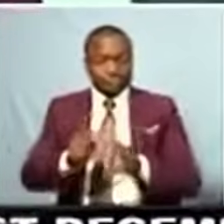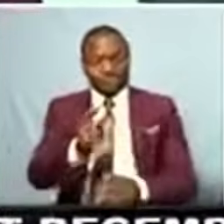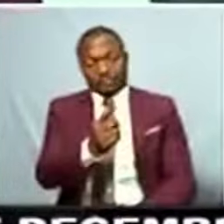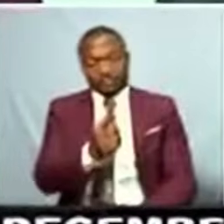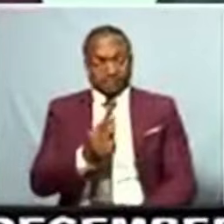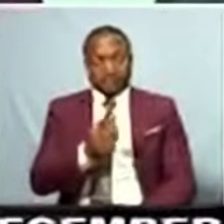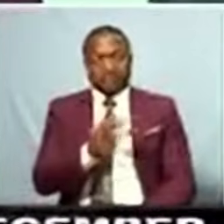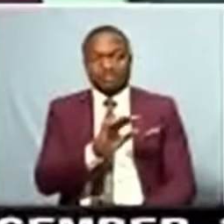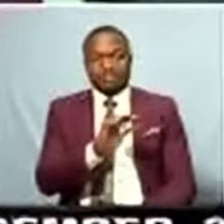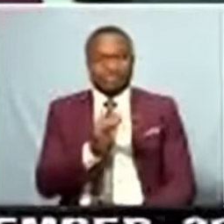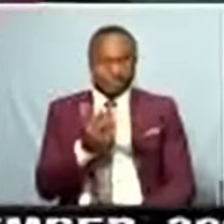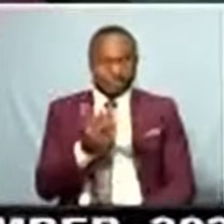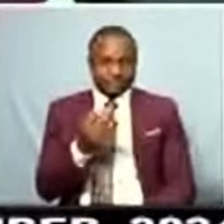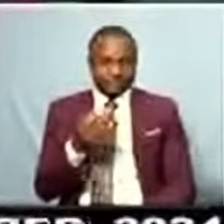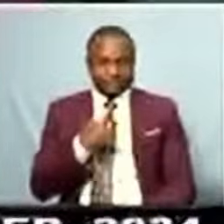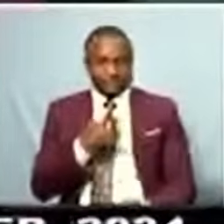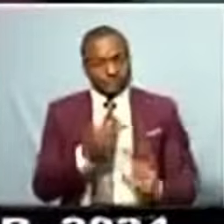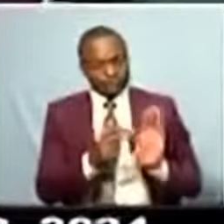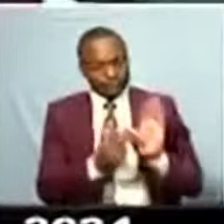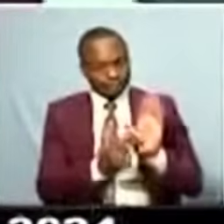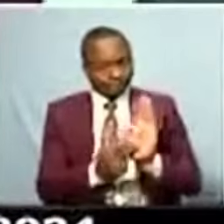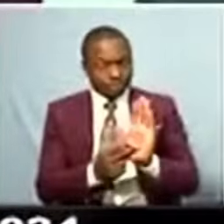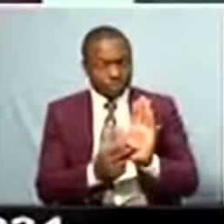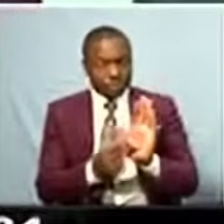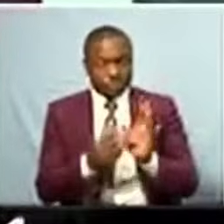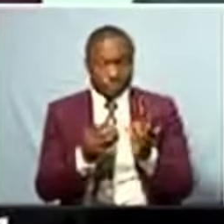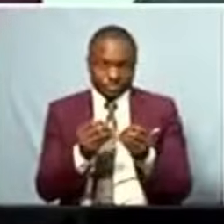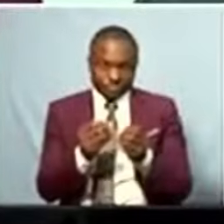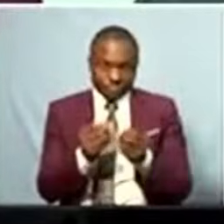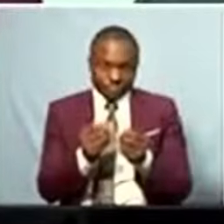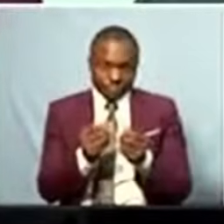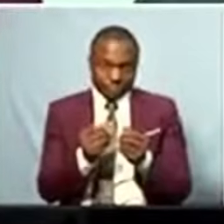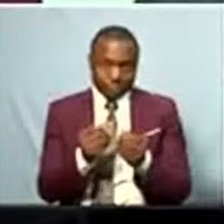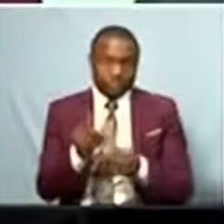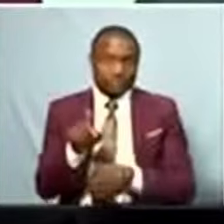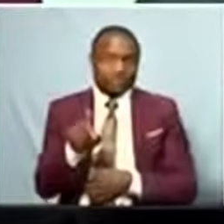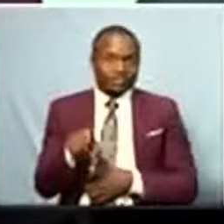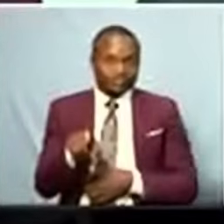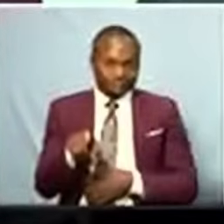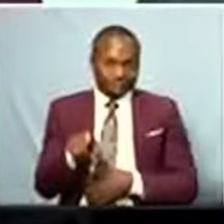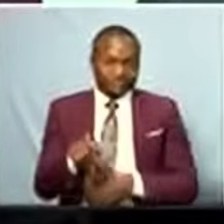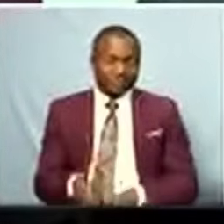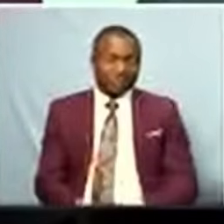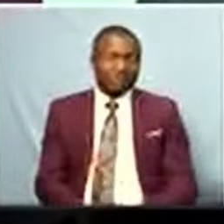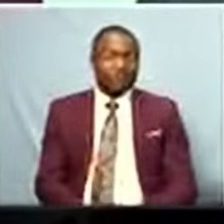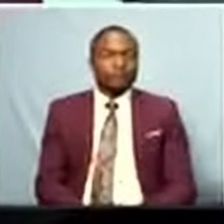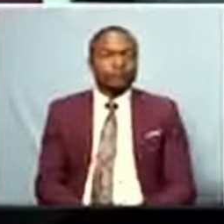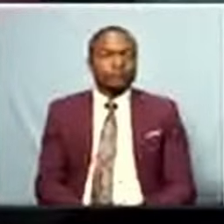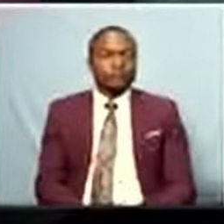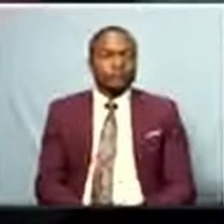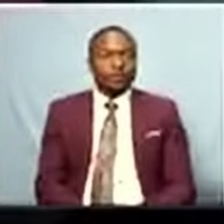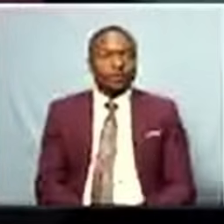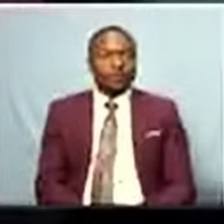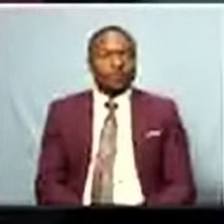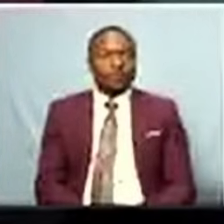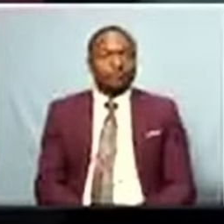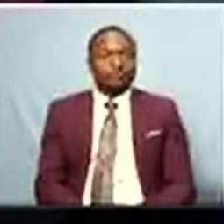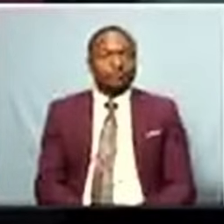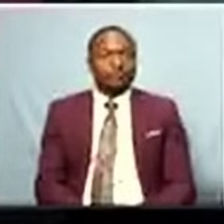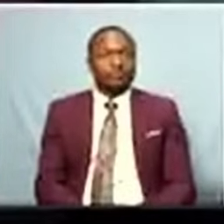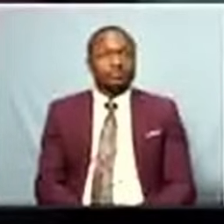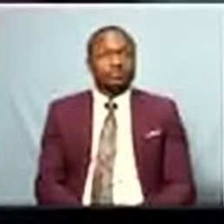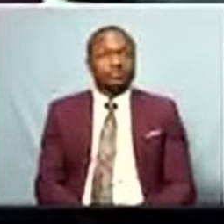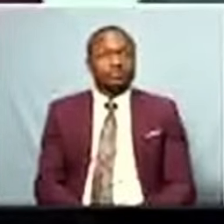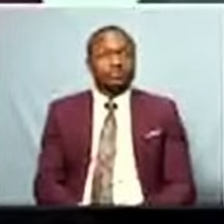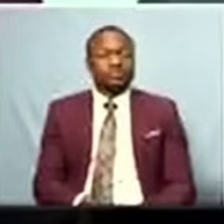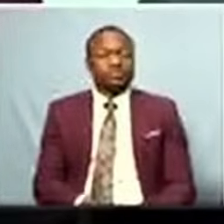me and showed me the amount of money that could be involved. We interrogated the financial status